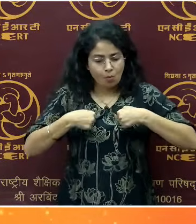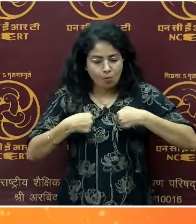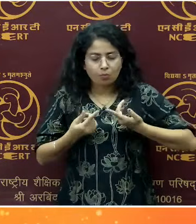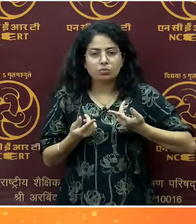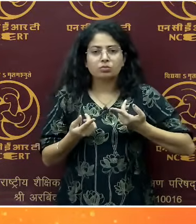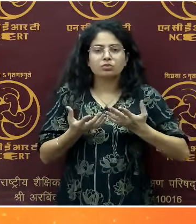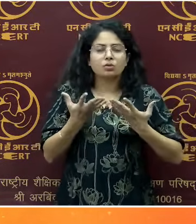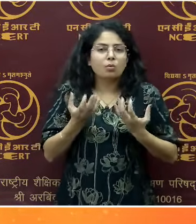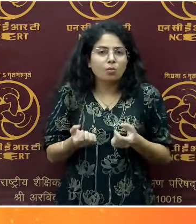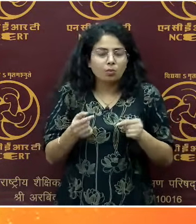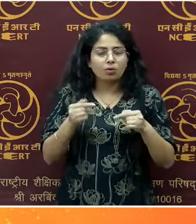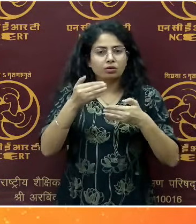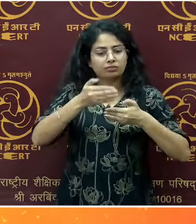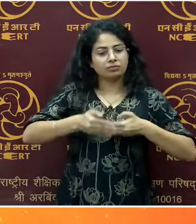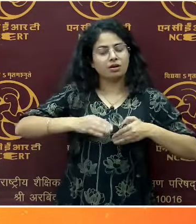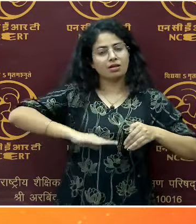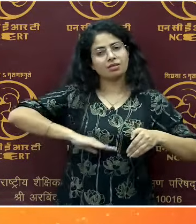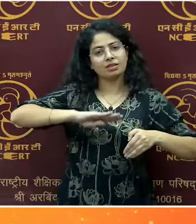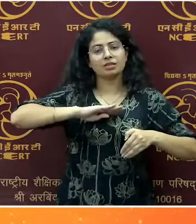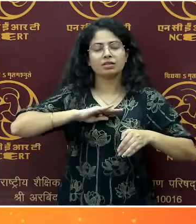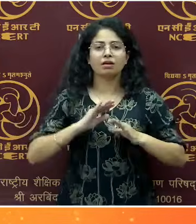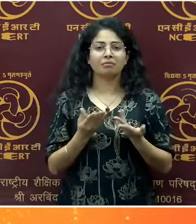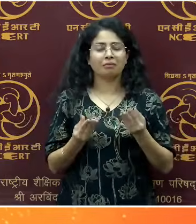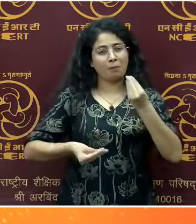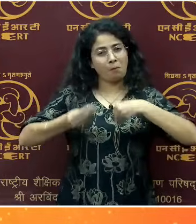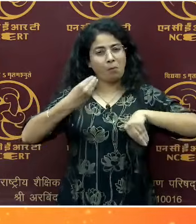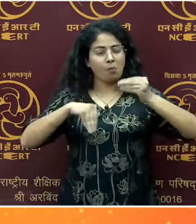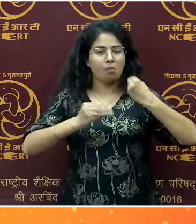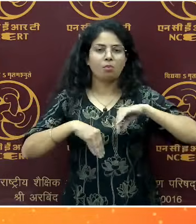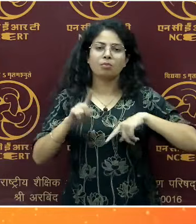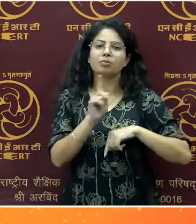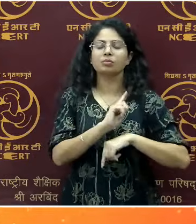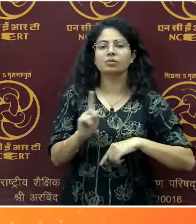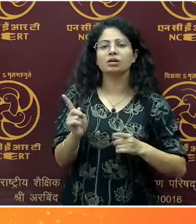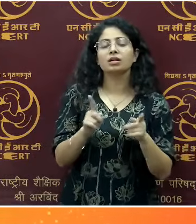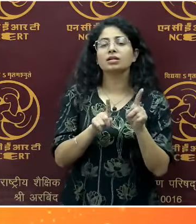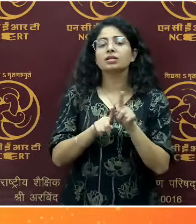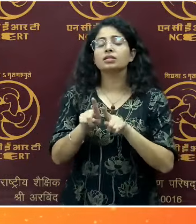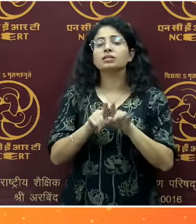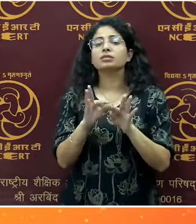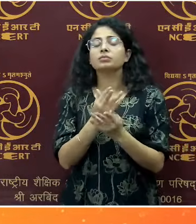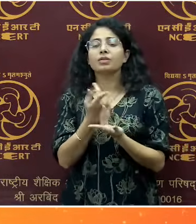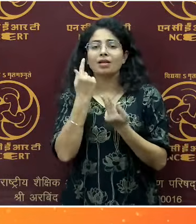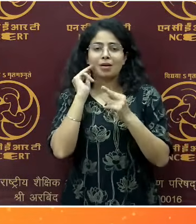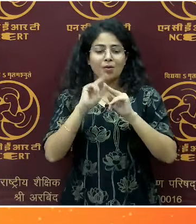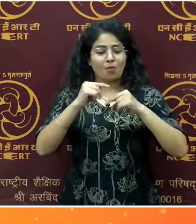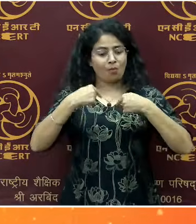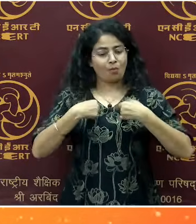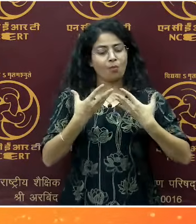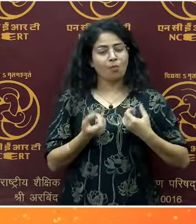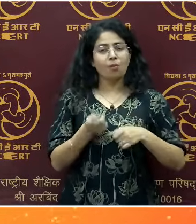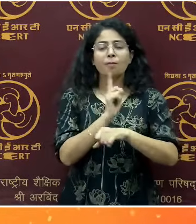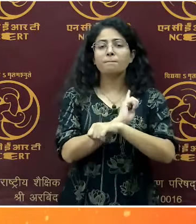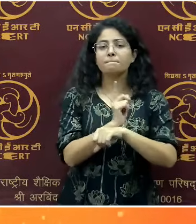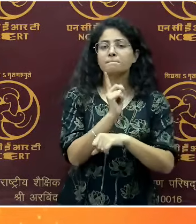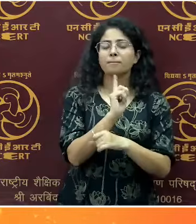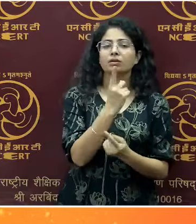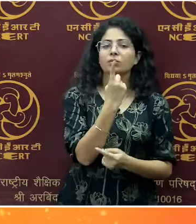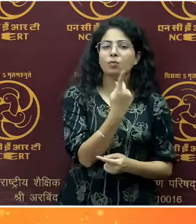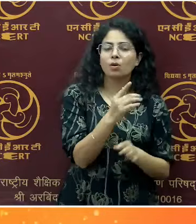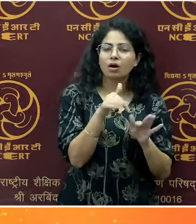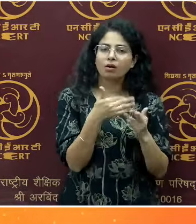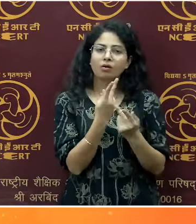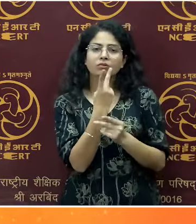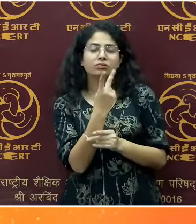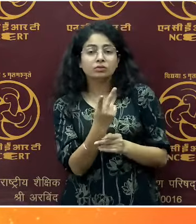require, and we should not hoard the things. Like you say, if we need only one or two pencils, let's keep only 2 pencils